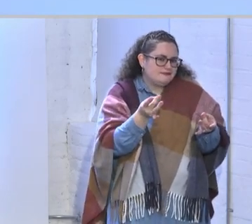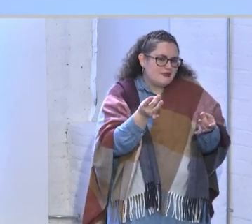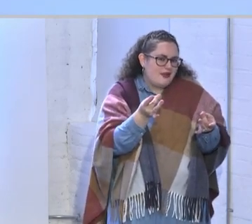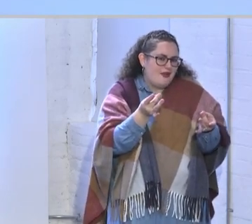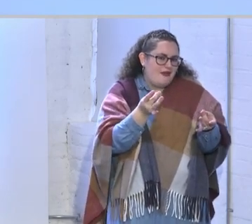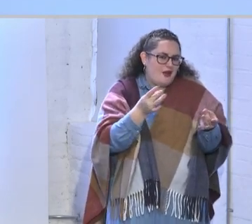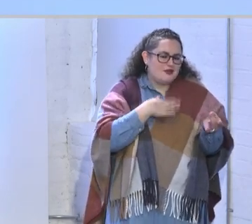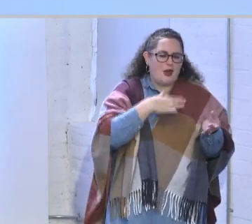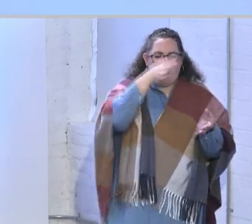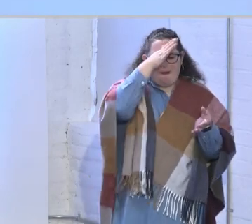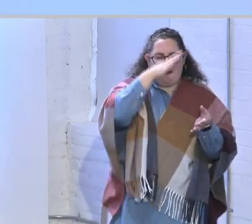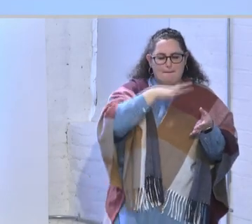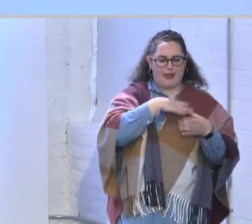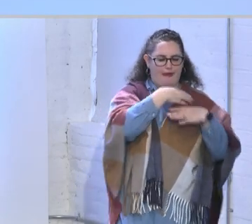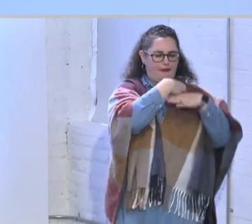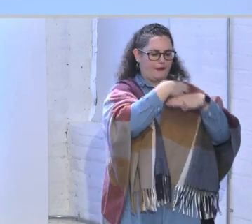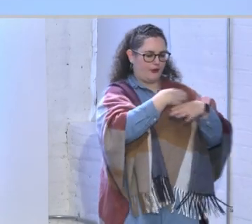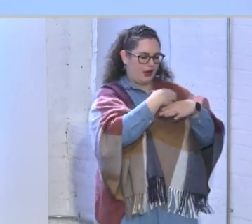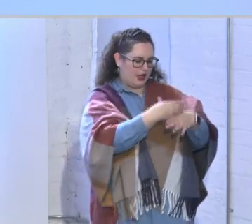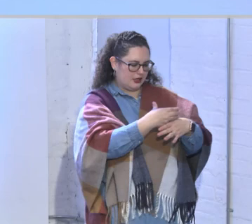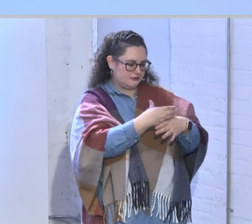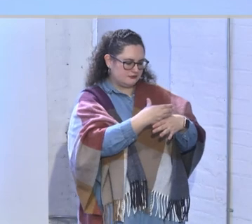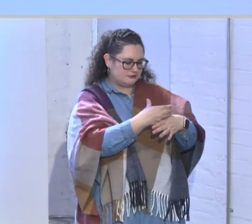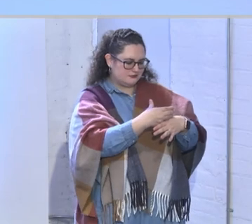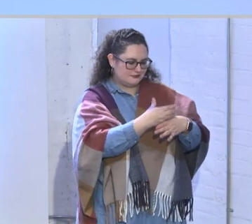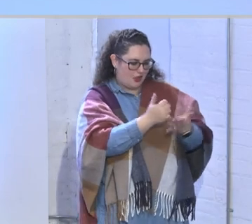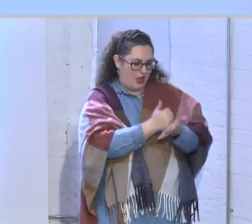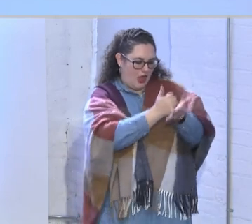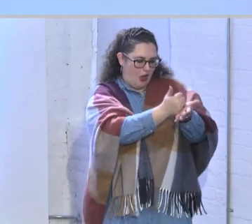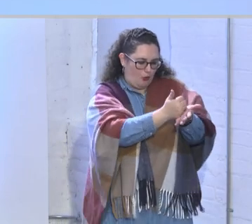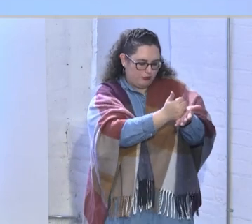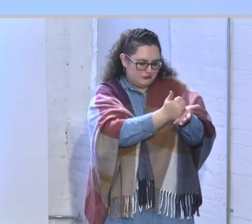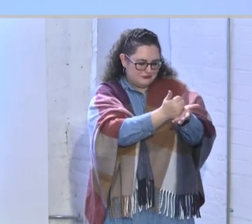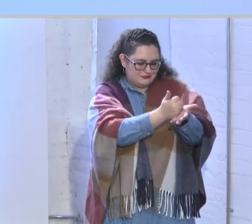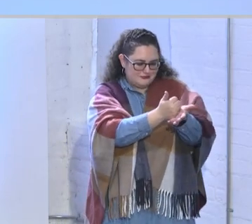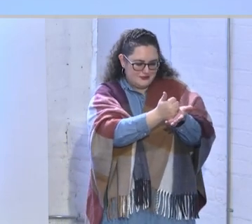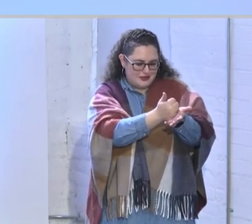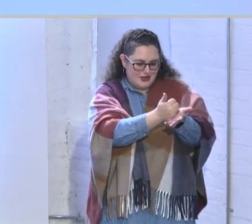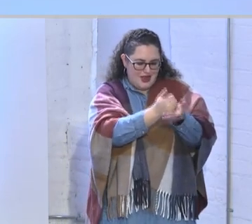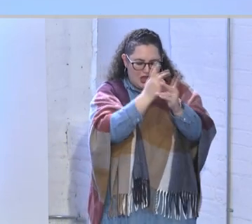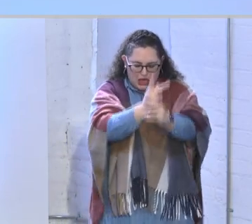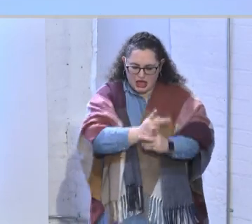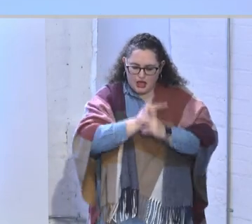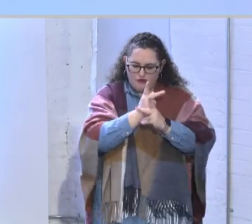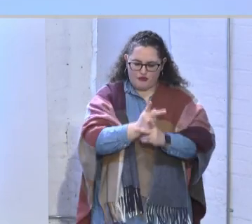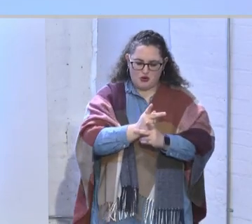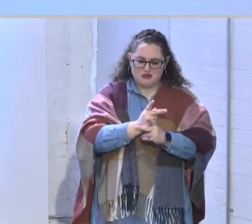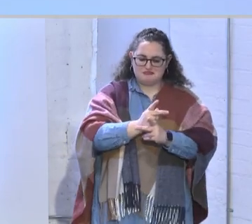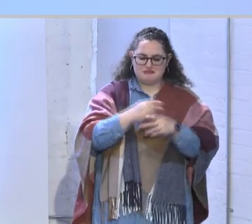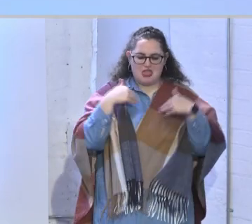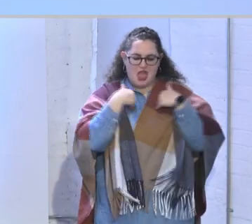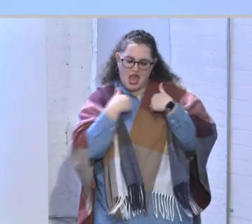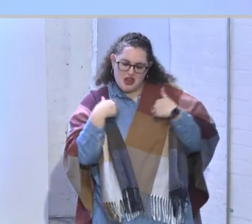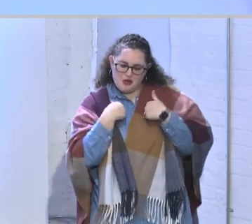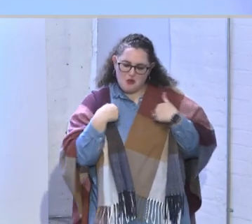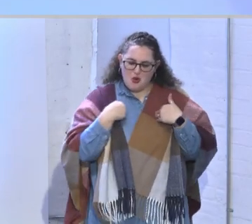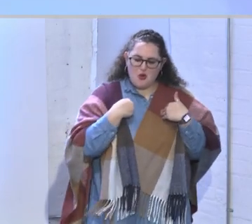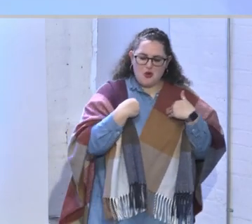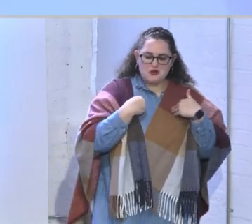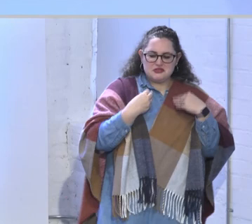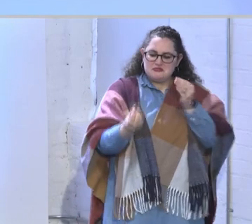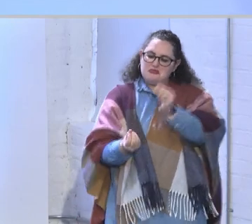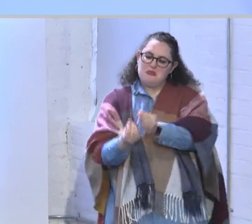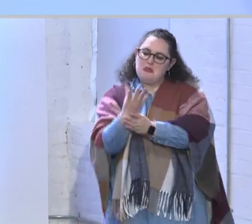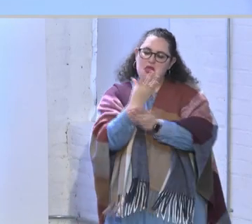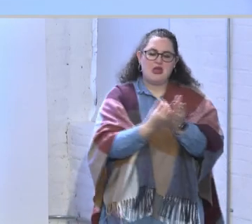so I would say this, if we genuinely love God and we love people, we want to see them flourish.